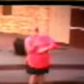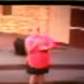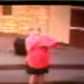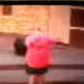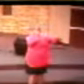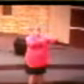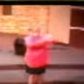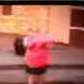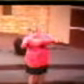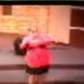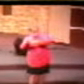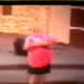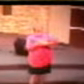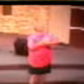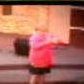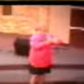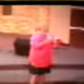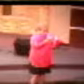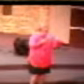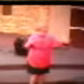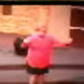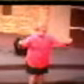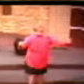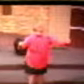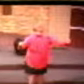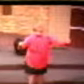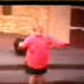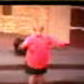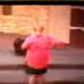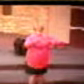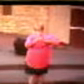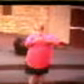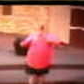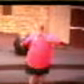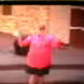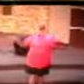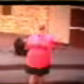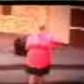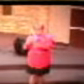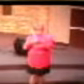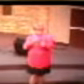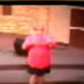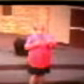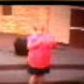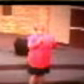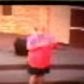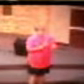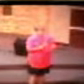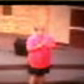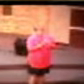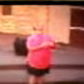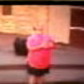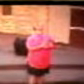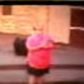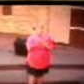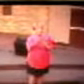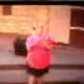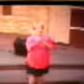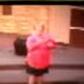It means that the church, the followers of Jesus, who have so often thought of themselves as boundary keepers,